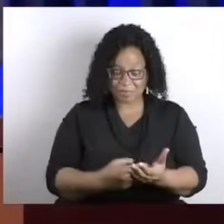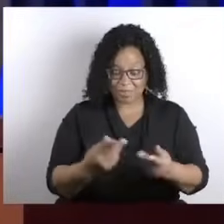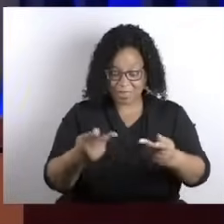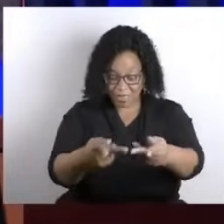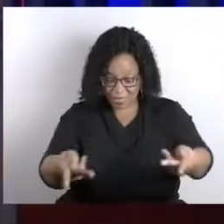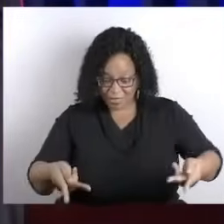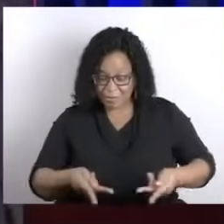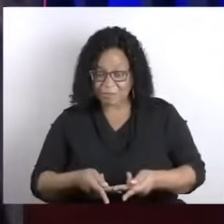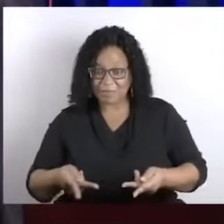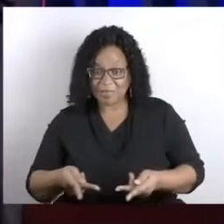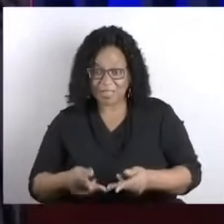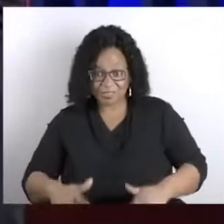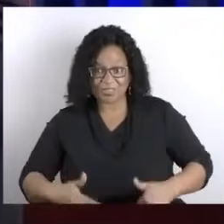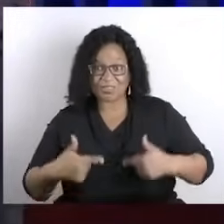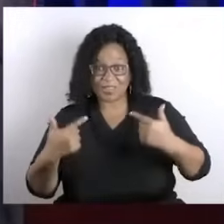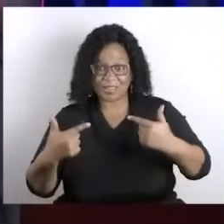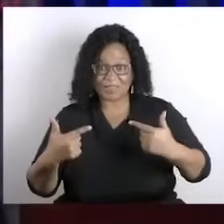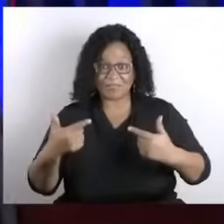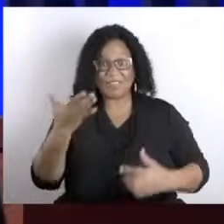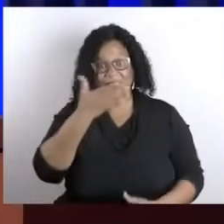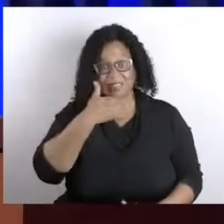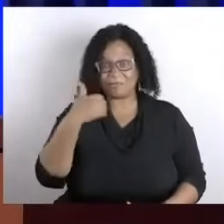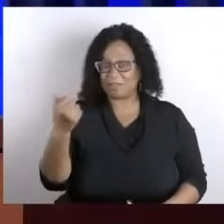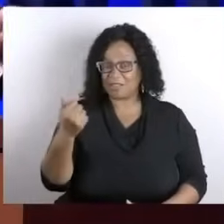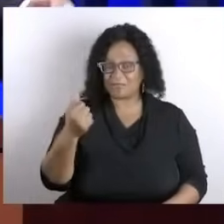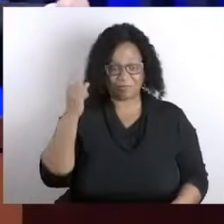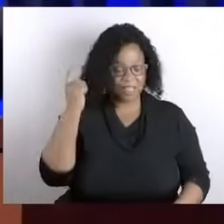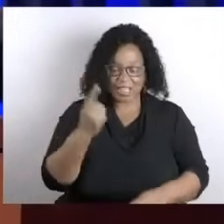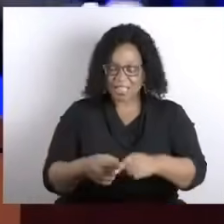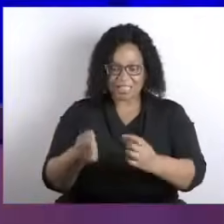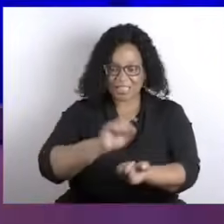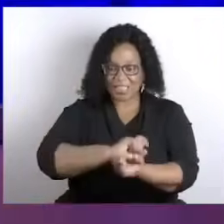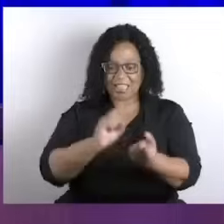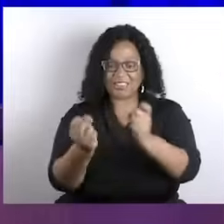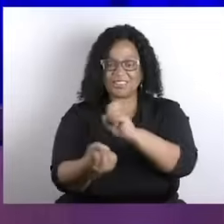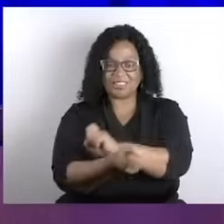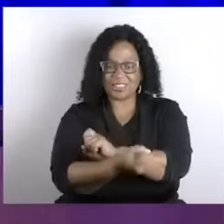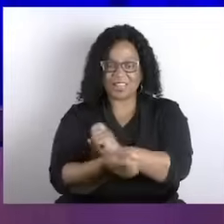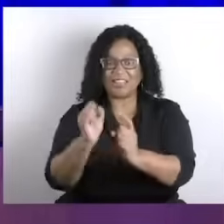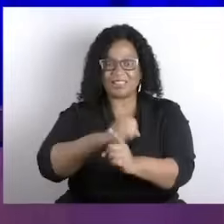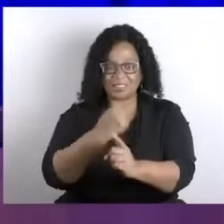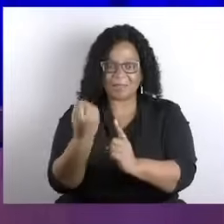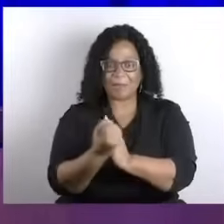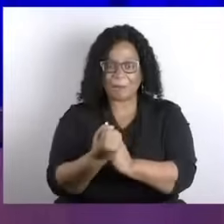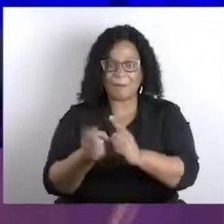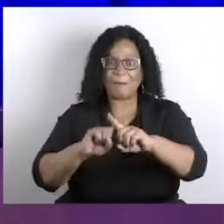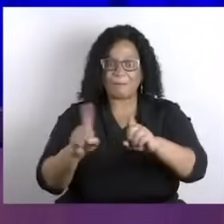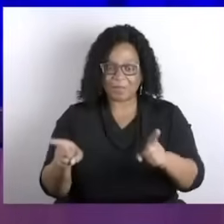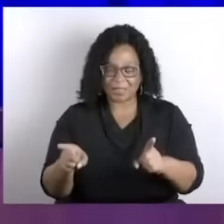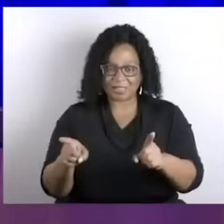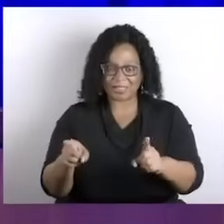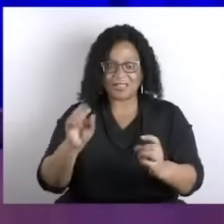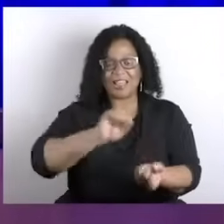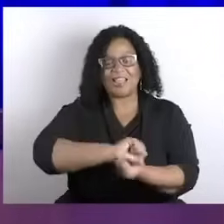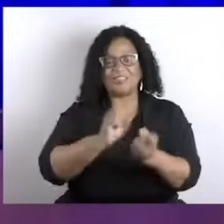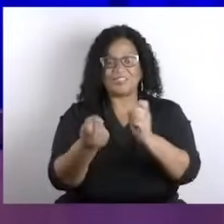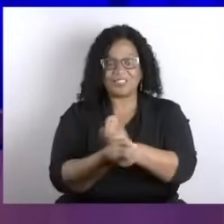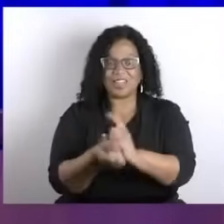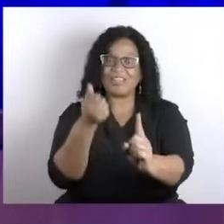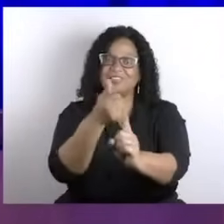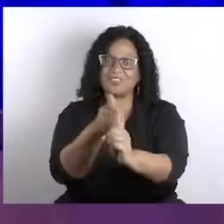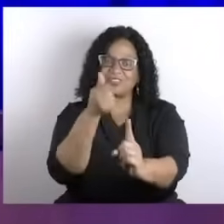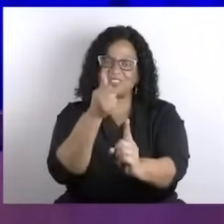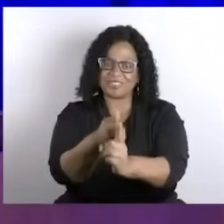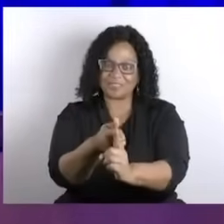right now. I know you can't change the circumstance, but you can change yourself in the circumstance. You